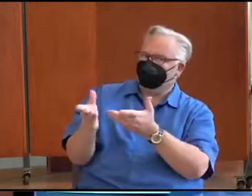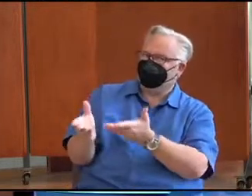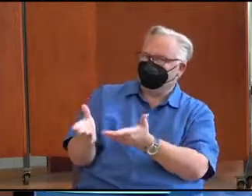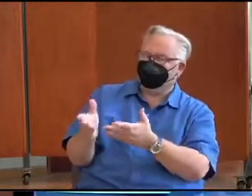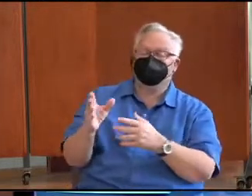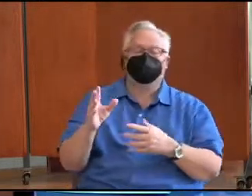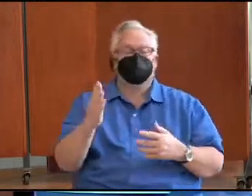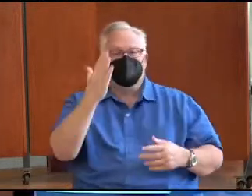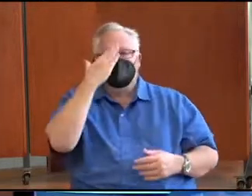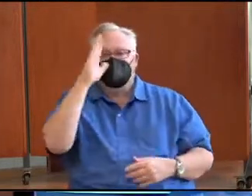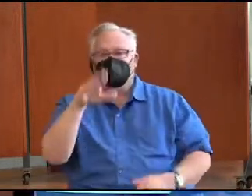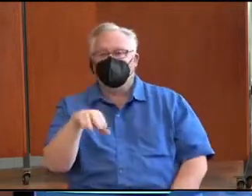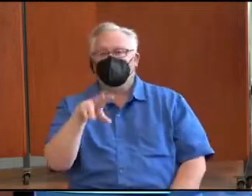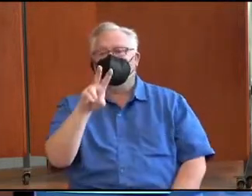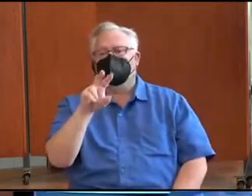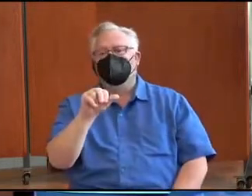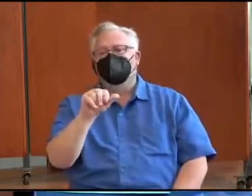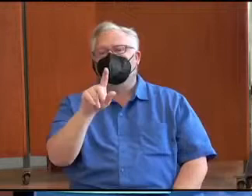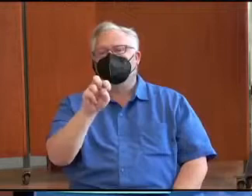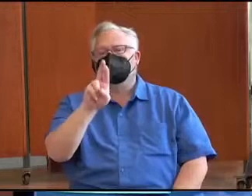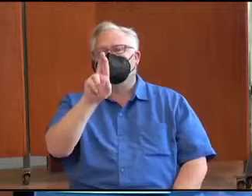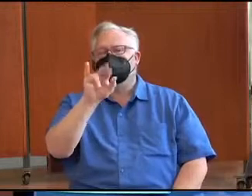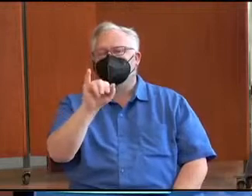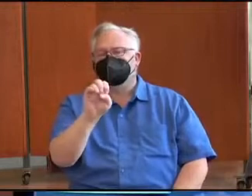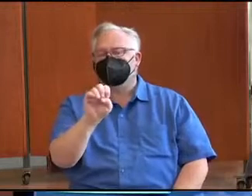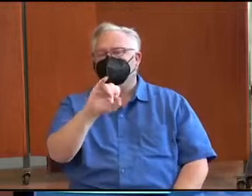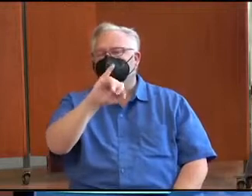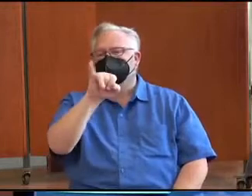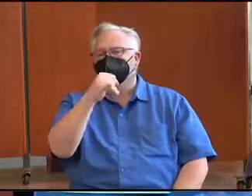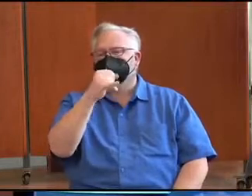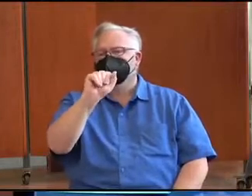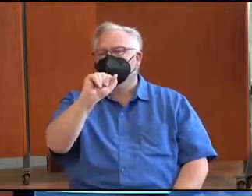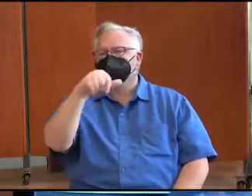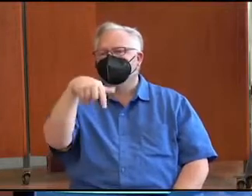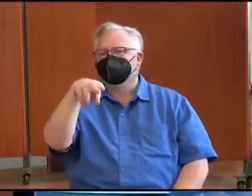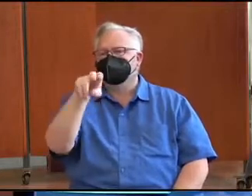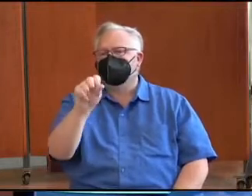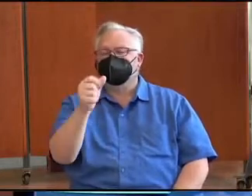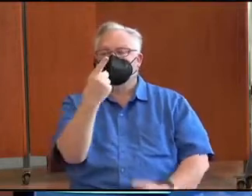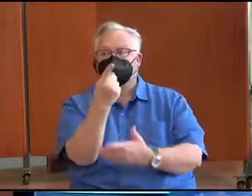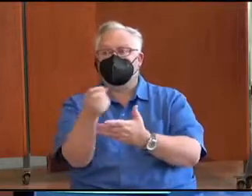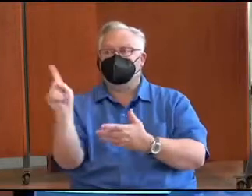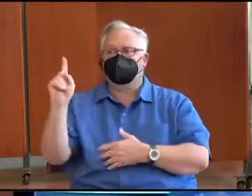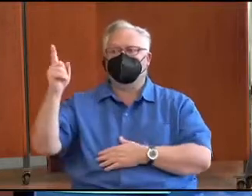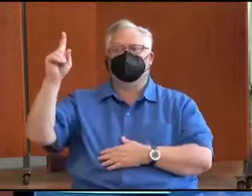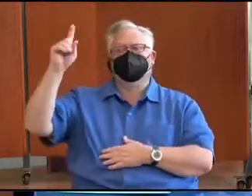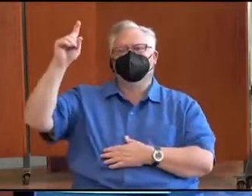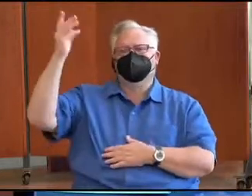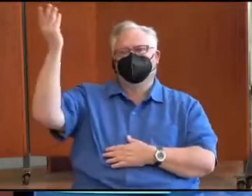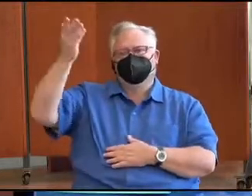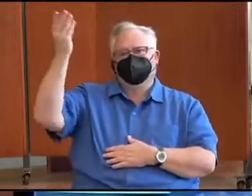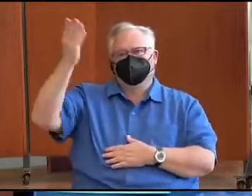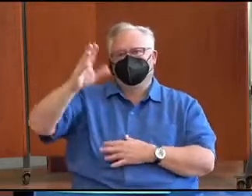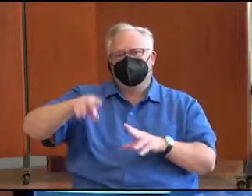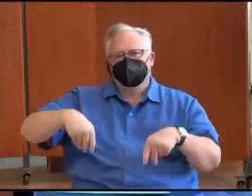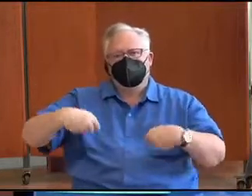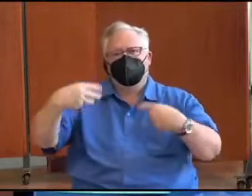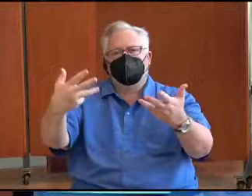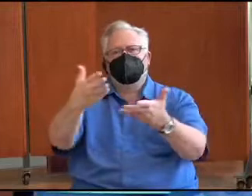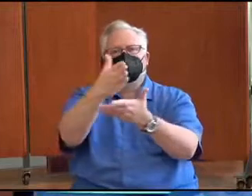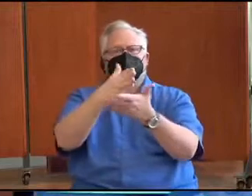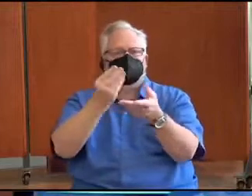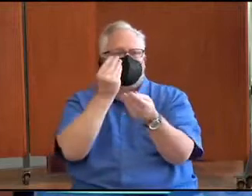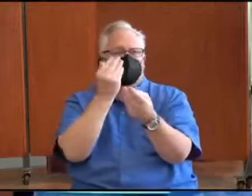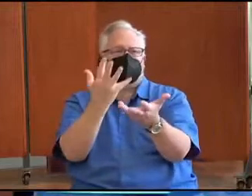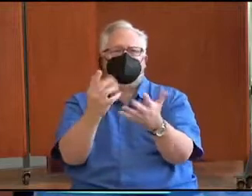And I know Valerie Jaquist spoke last week and gave you some information. I just want to highlight today